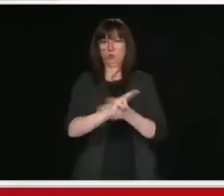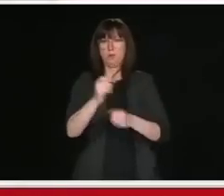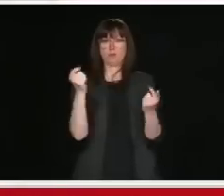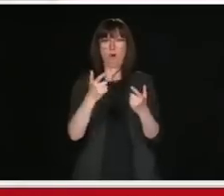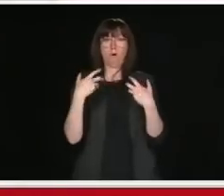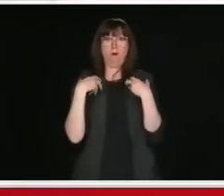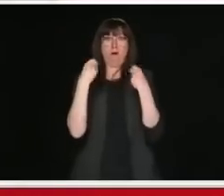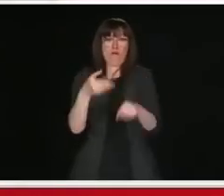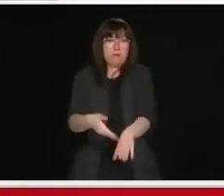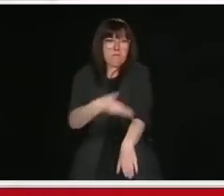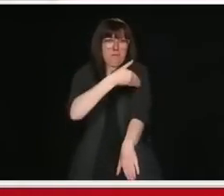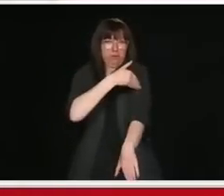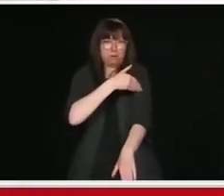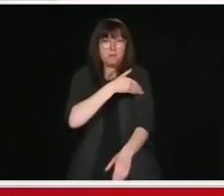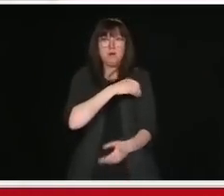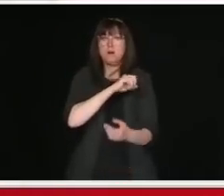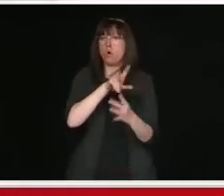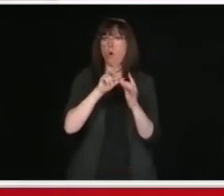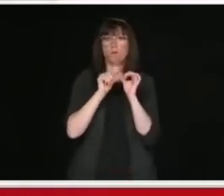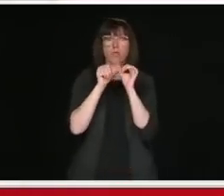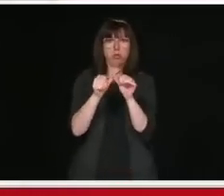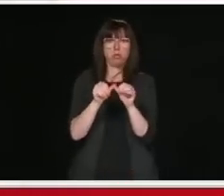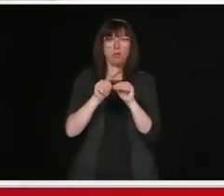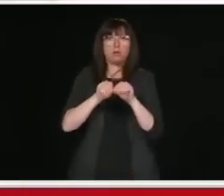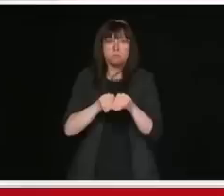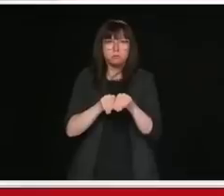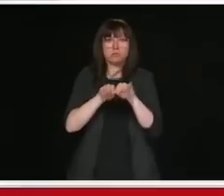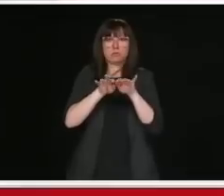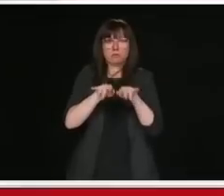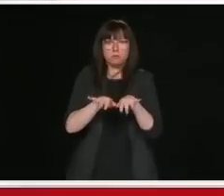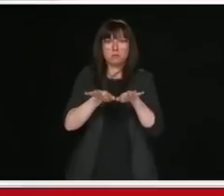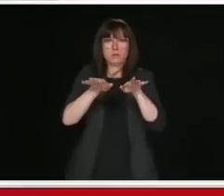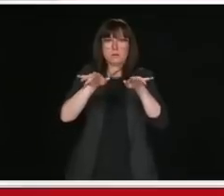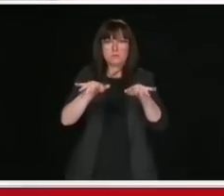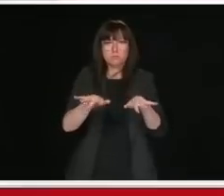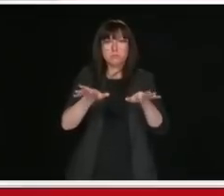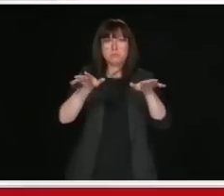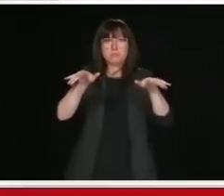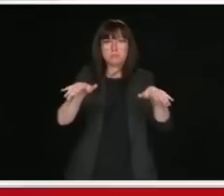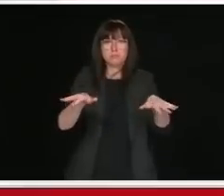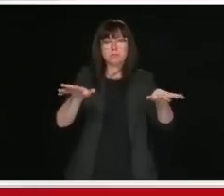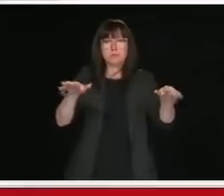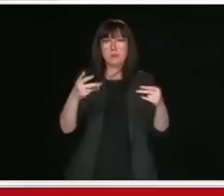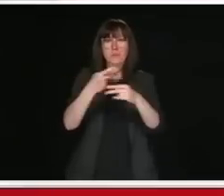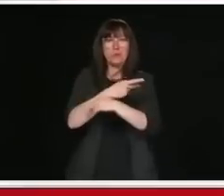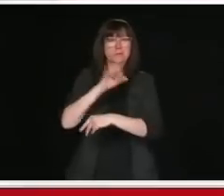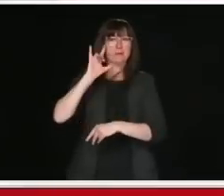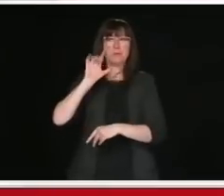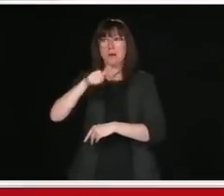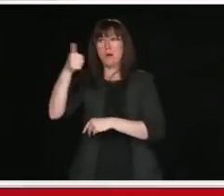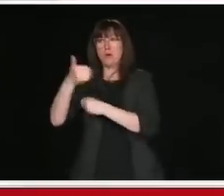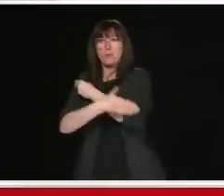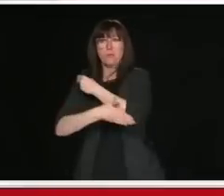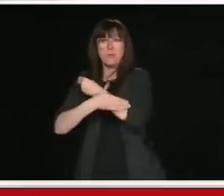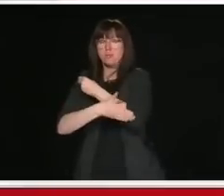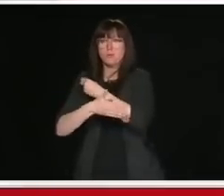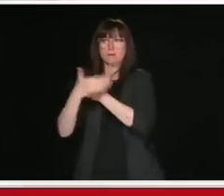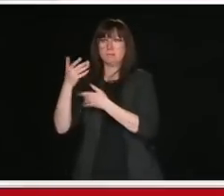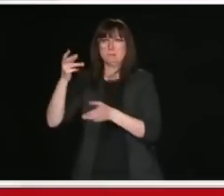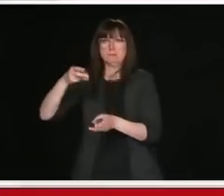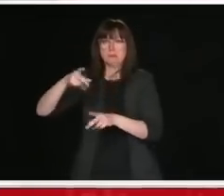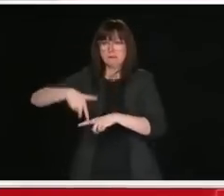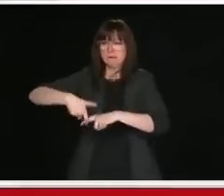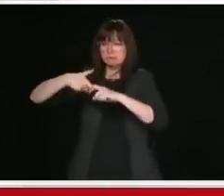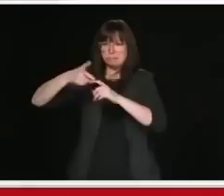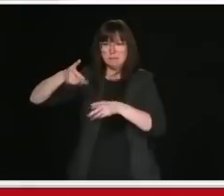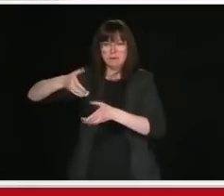getting worse and we face a situation like some other countries in the most dire situations have. There is a